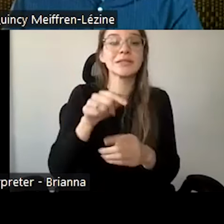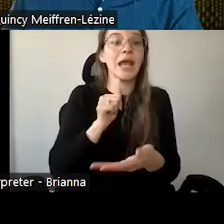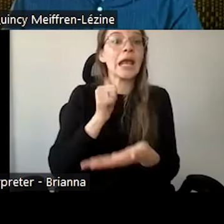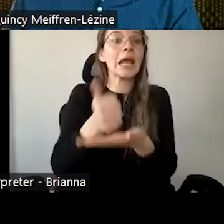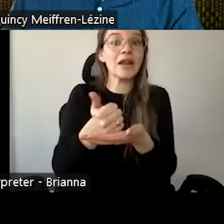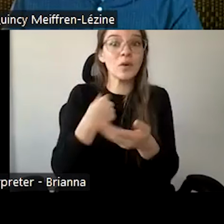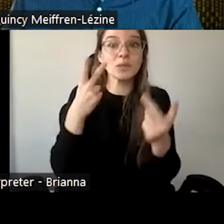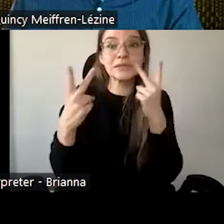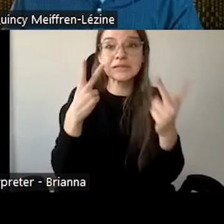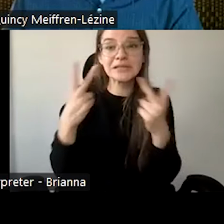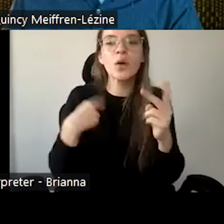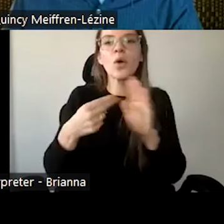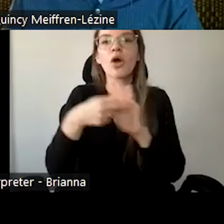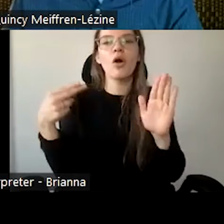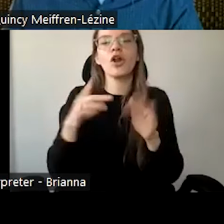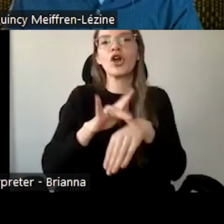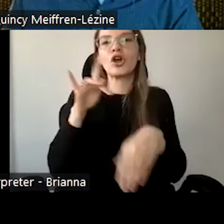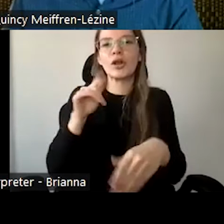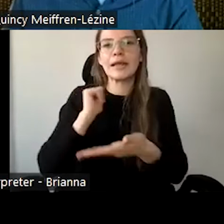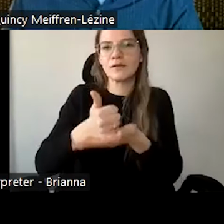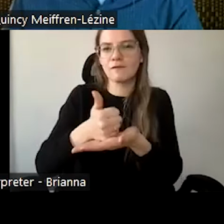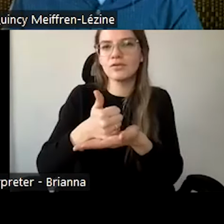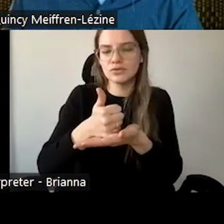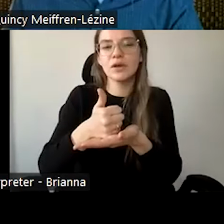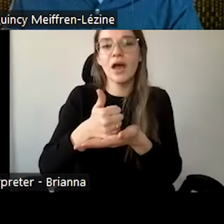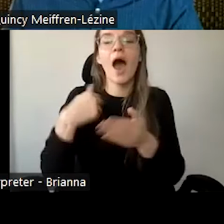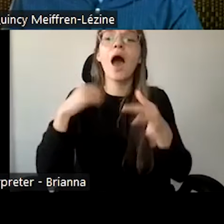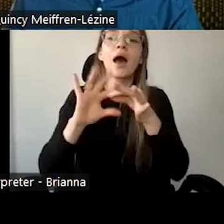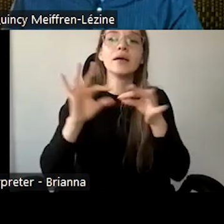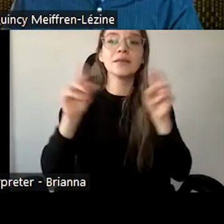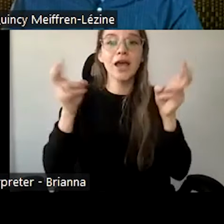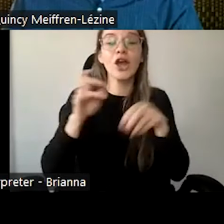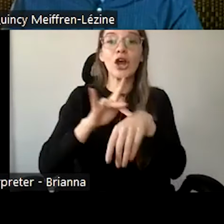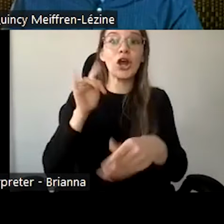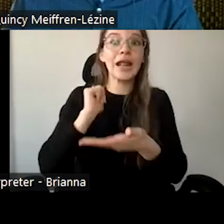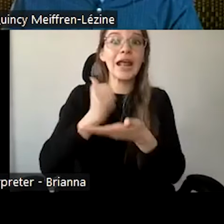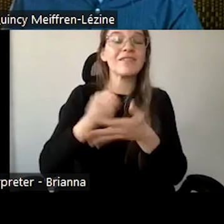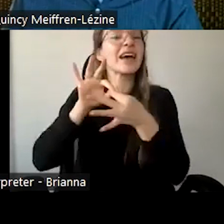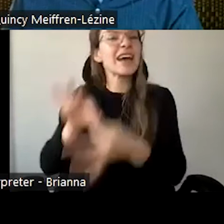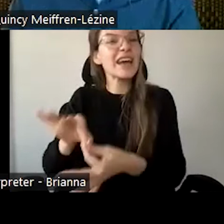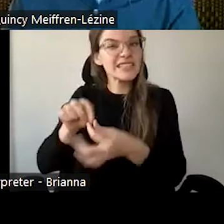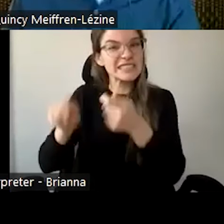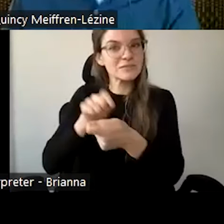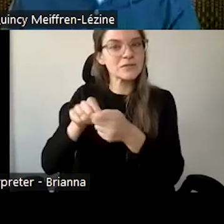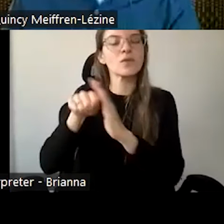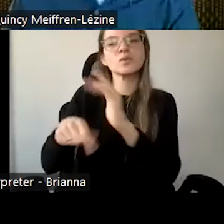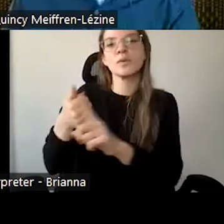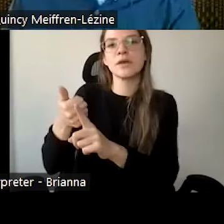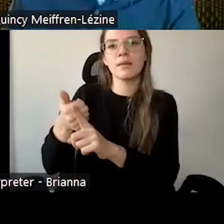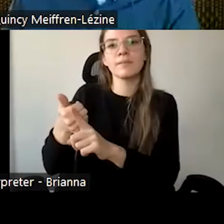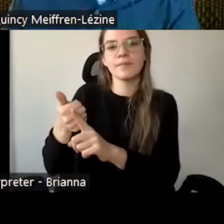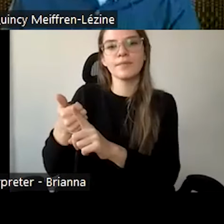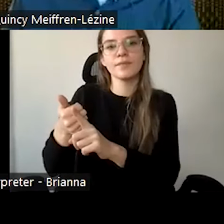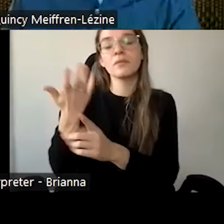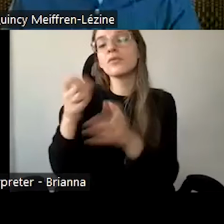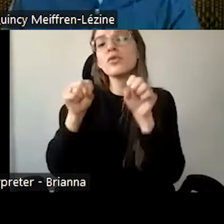have are early interventions. And I say early intervention with regard to suicide, because it could be